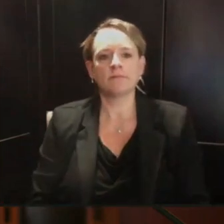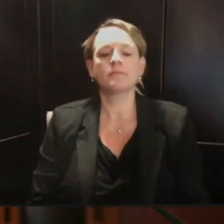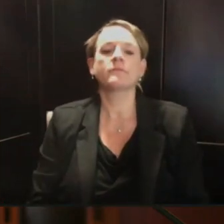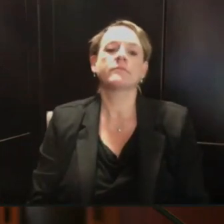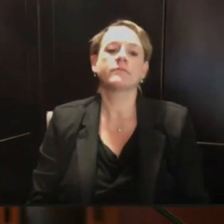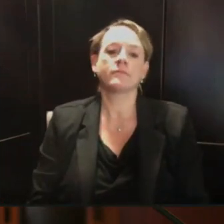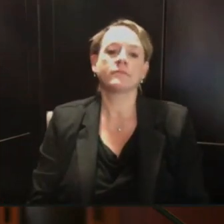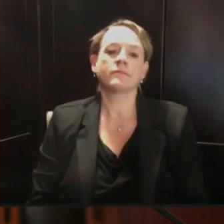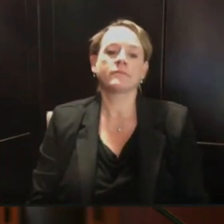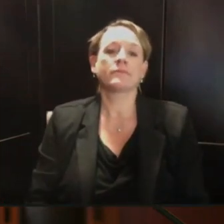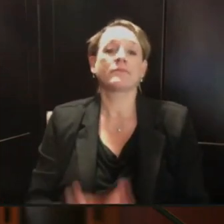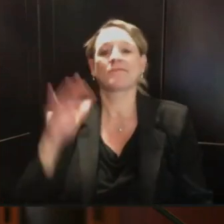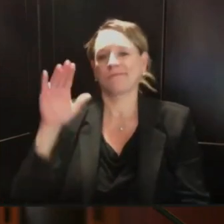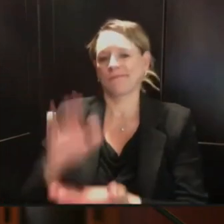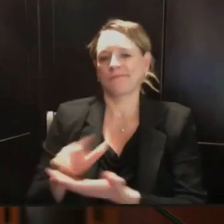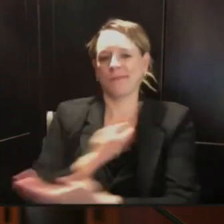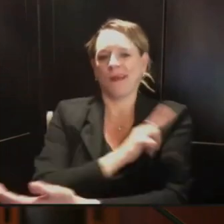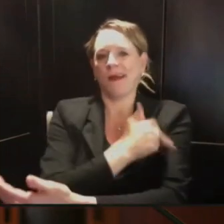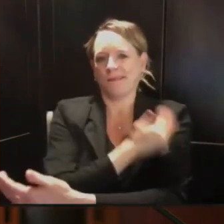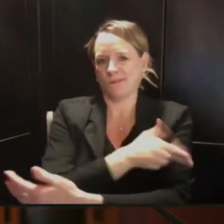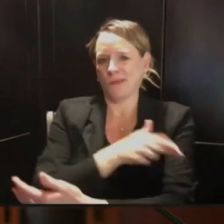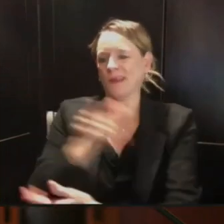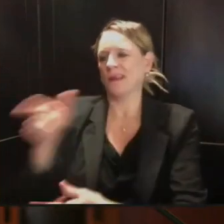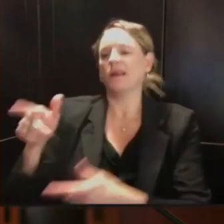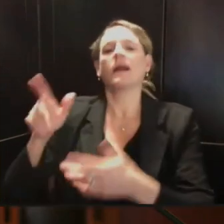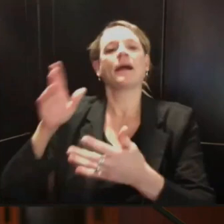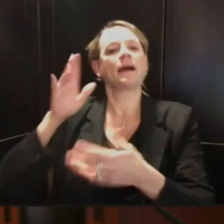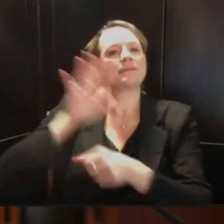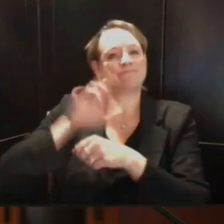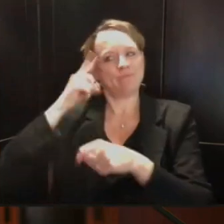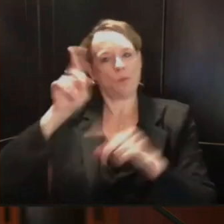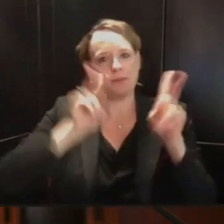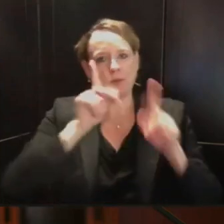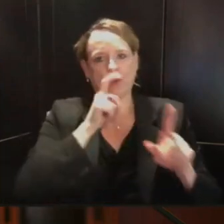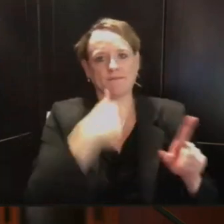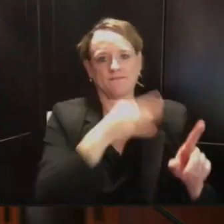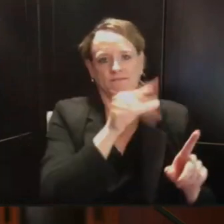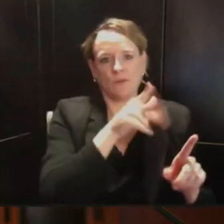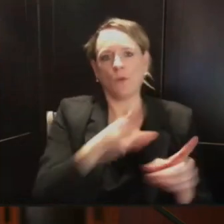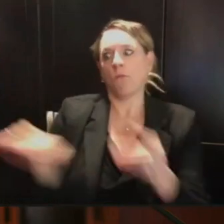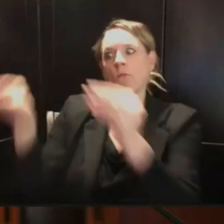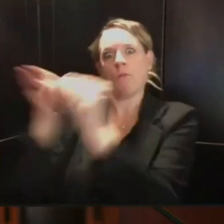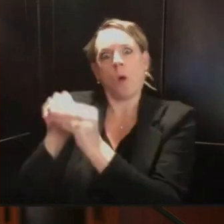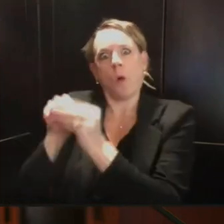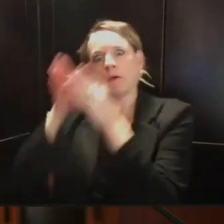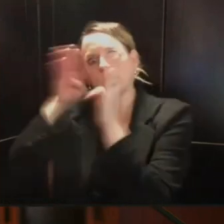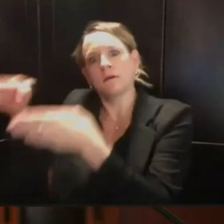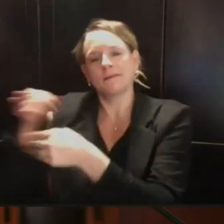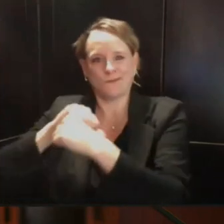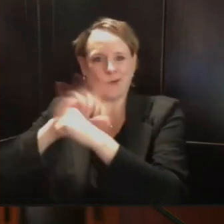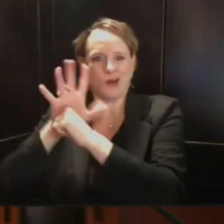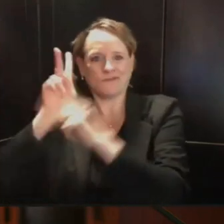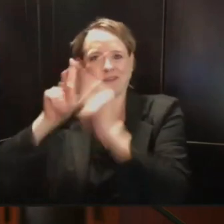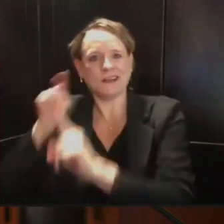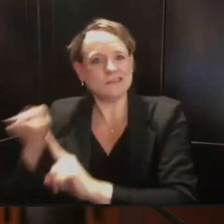some of these initial signs we are seeing in hospitals, what we know about flu season. So it really does emphasize the importance